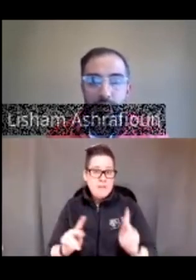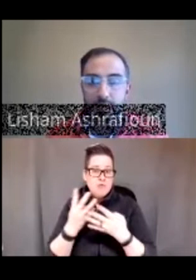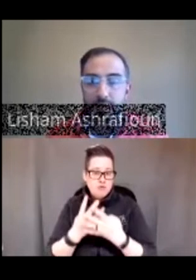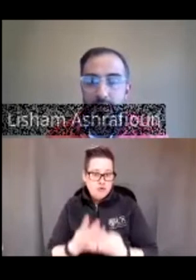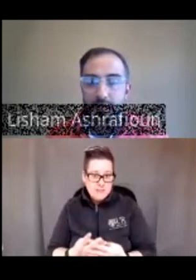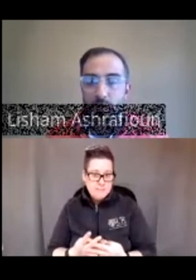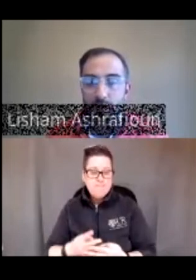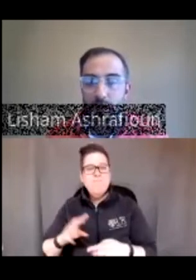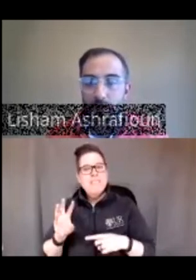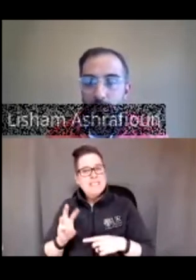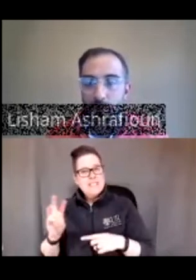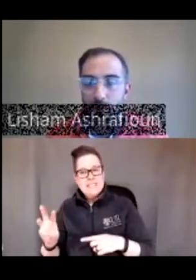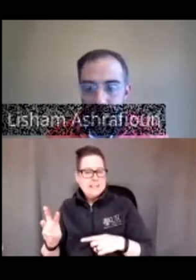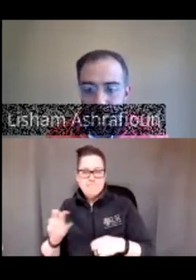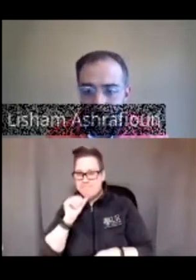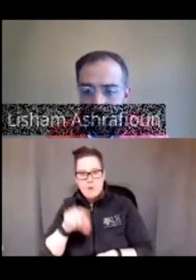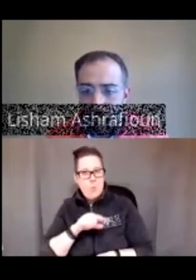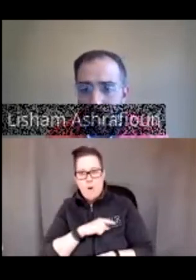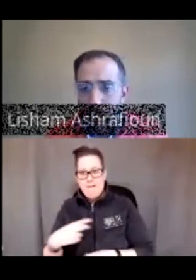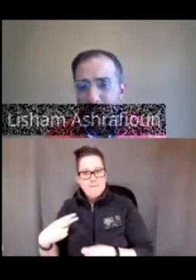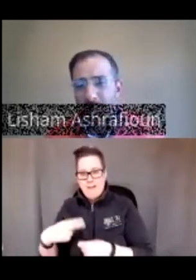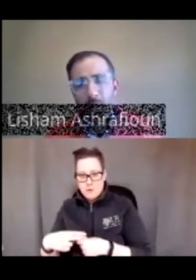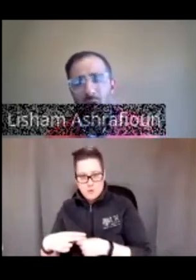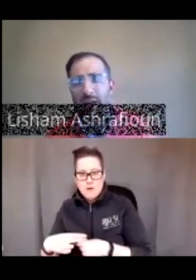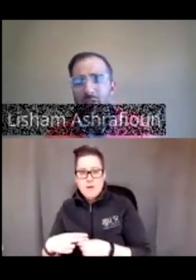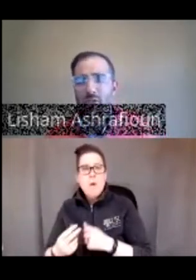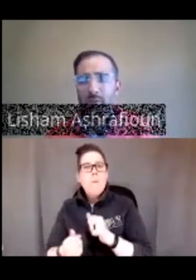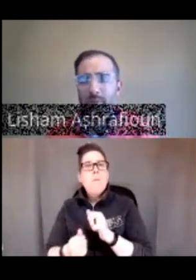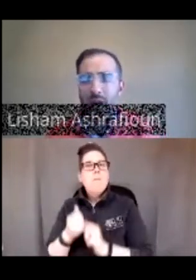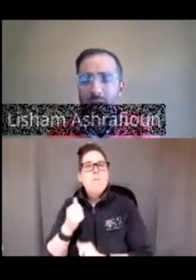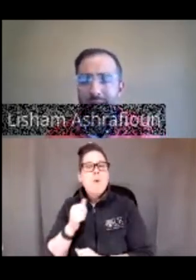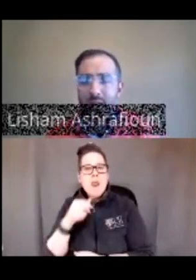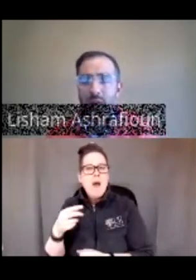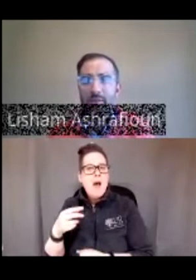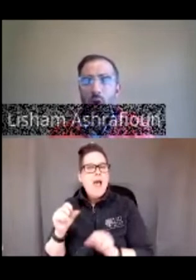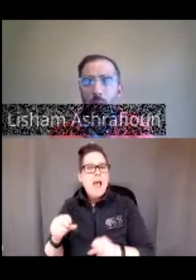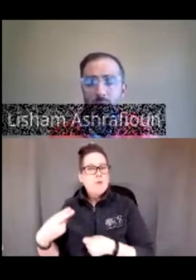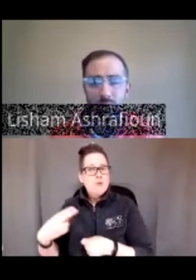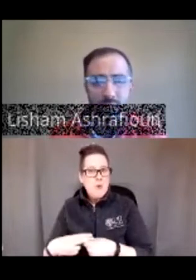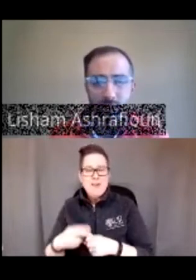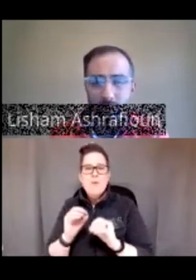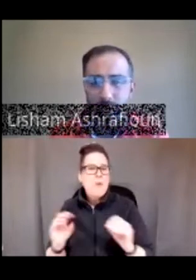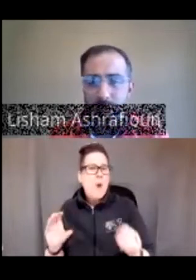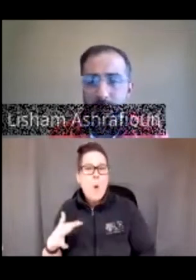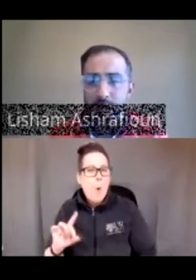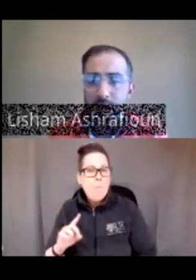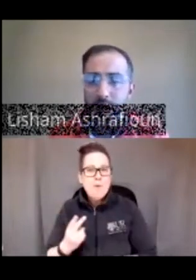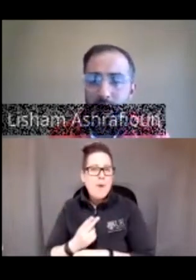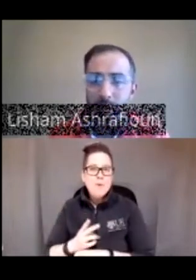found that 66 weren't eligible. Most of the people aren't eligible because they don't have an opioid use